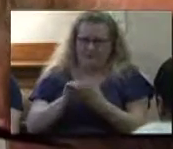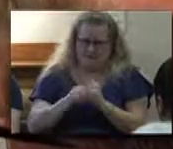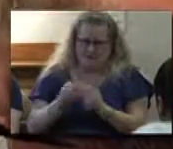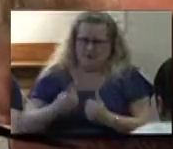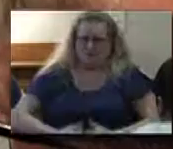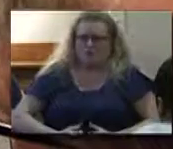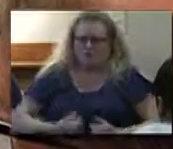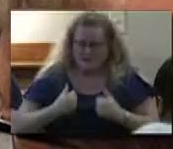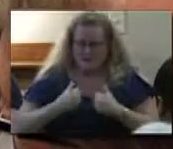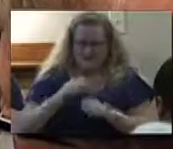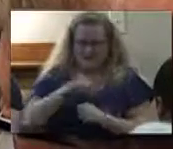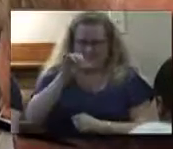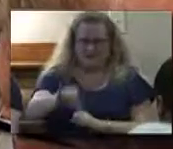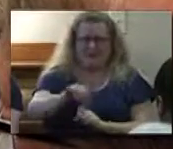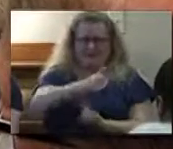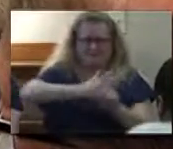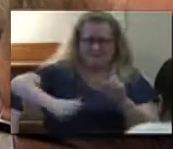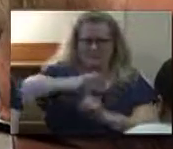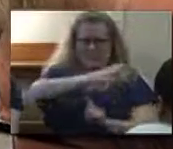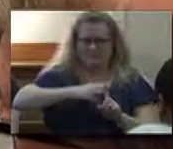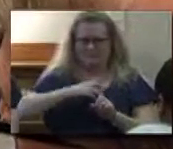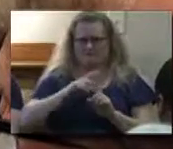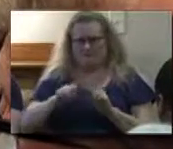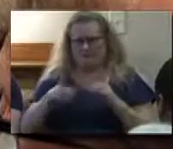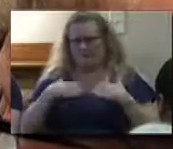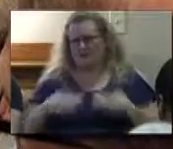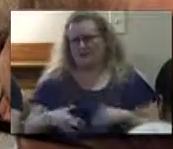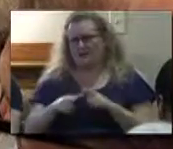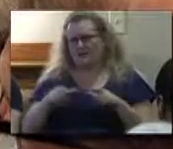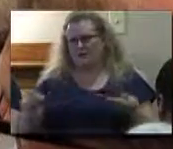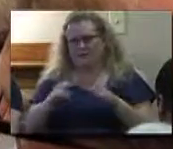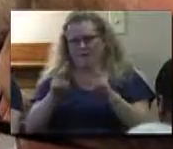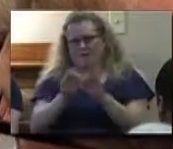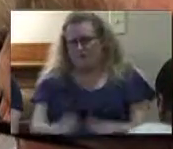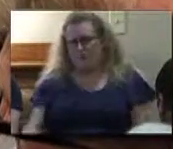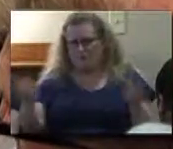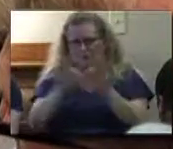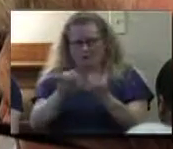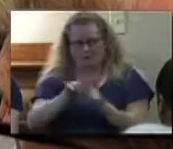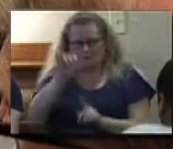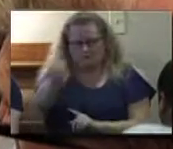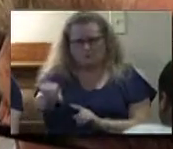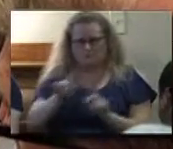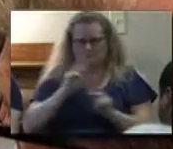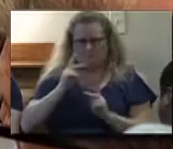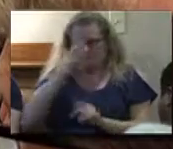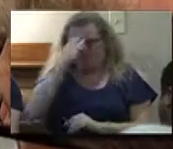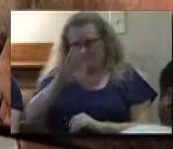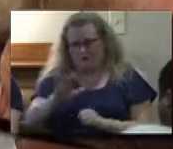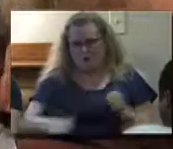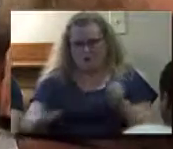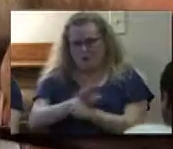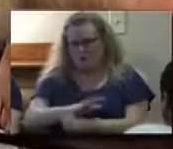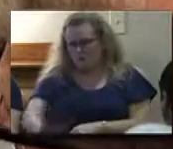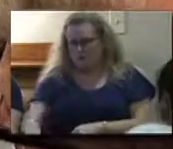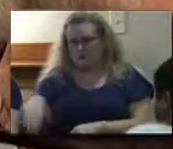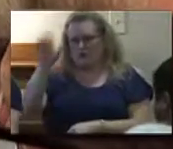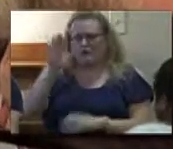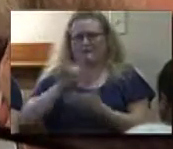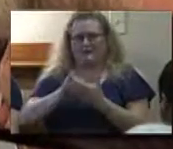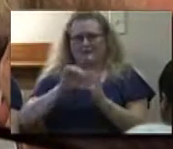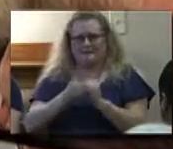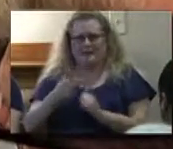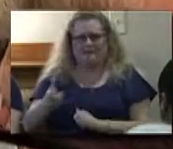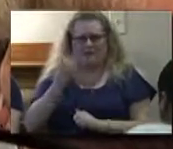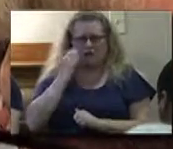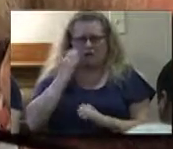survive in that kind of environment. But body language is really important to those people, because their whole childhood, that's how they knew what was